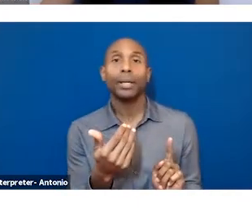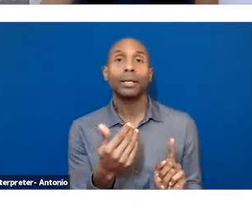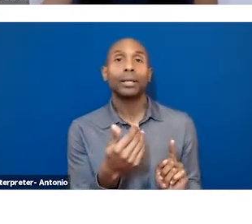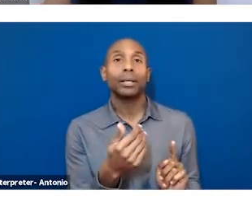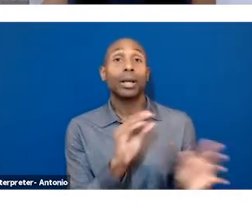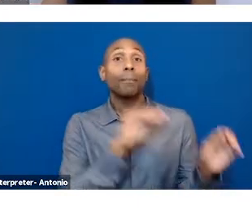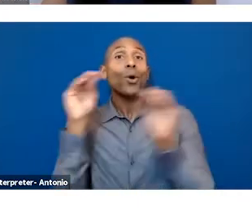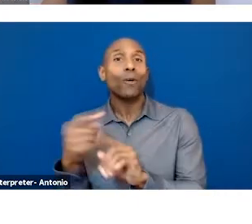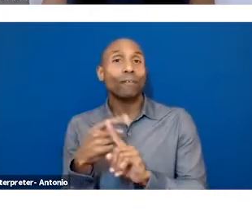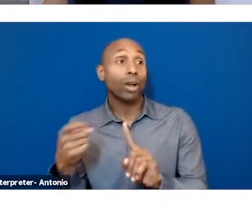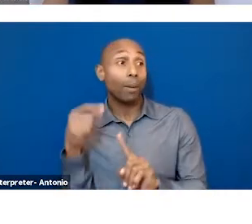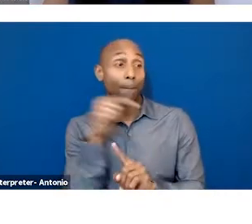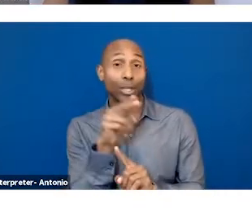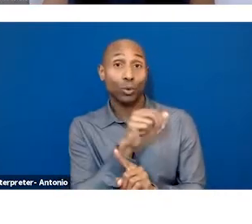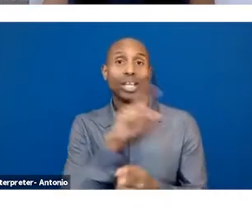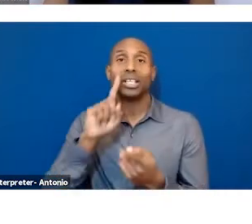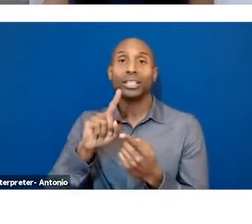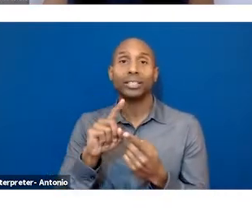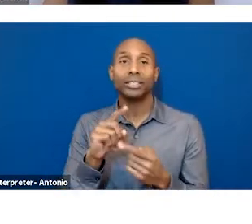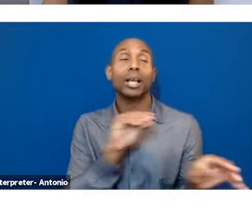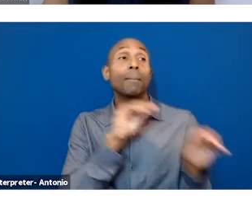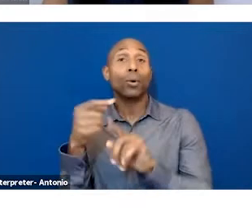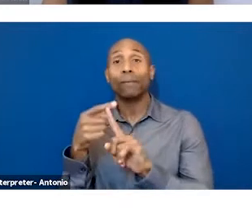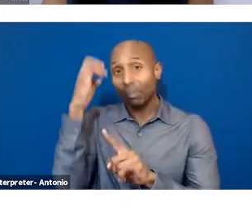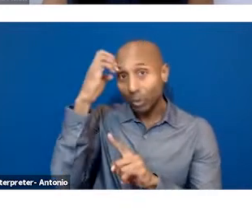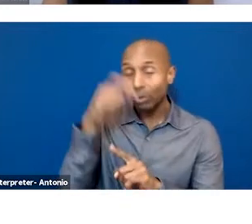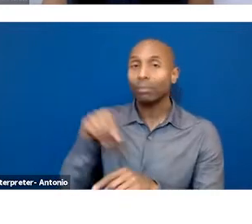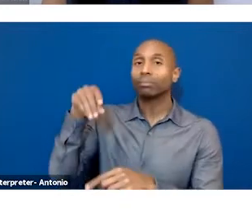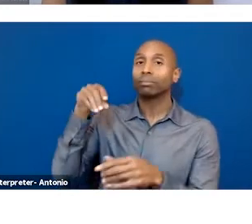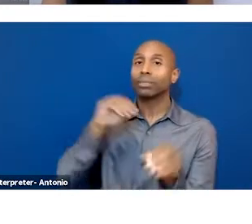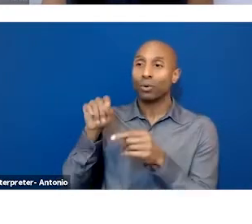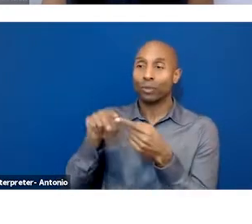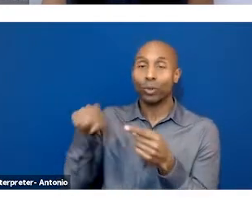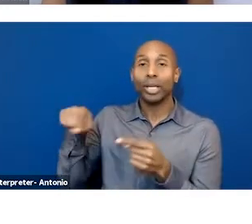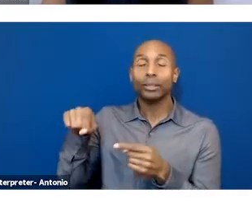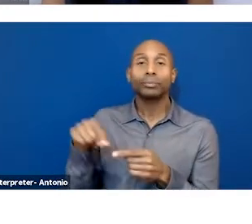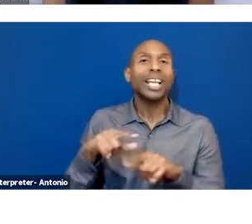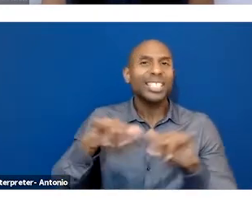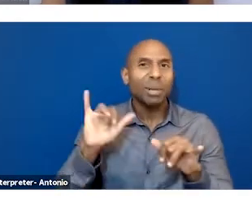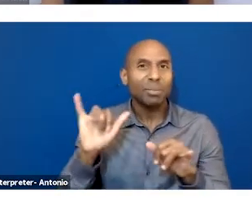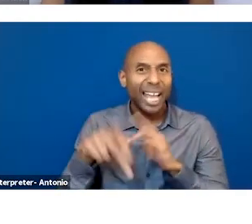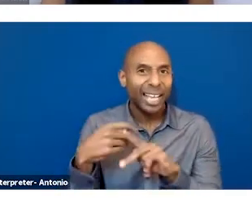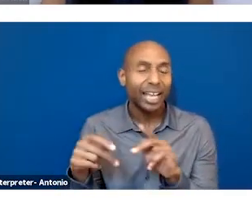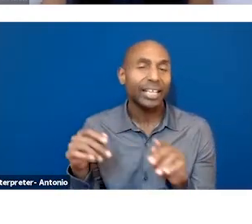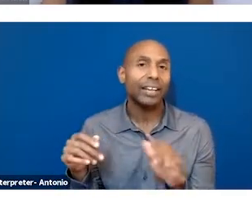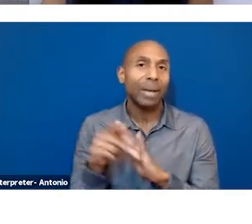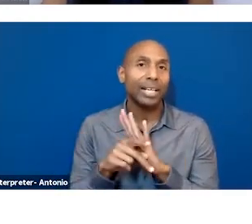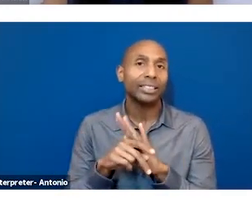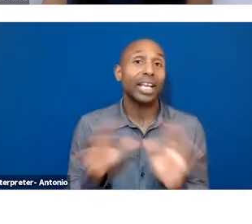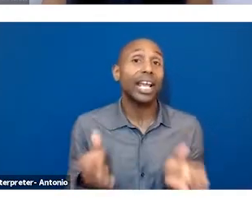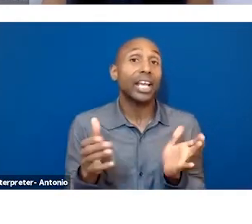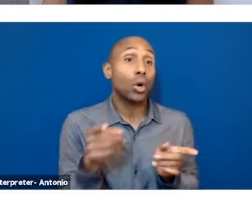of Europe. But they also encouraged Western corporations with race and